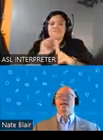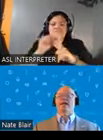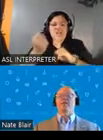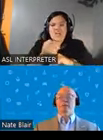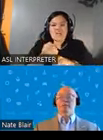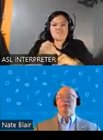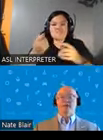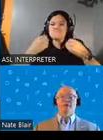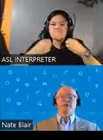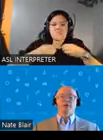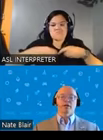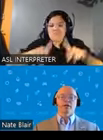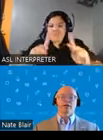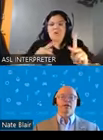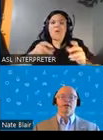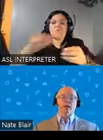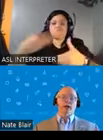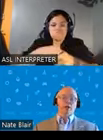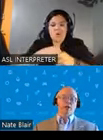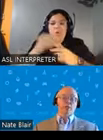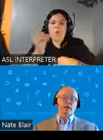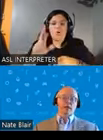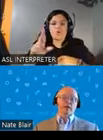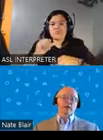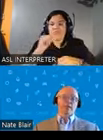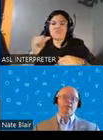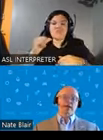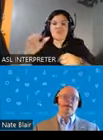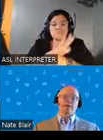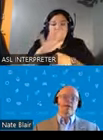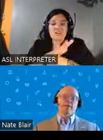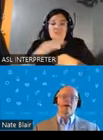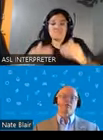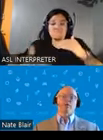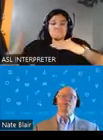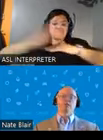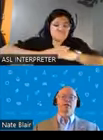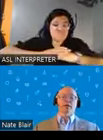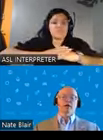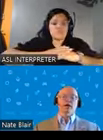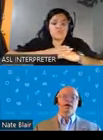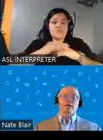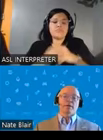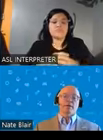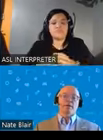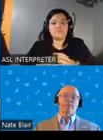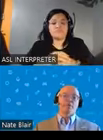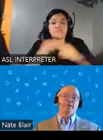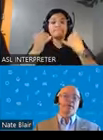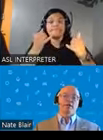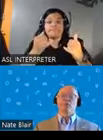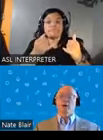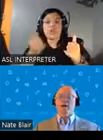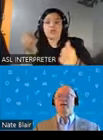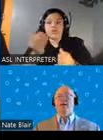possible to add enough PV to cover all of that load. I also would point out on the left side that we have now reduced the amount of